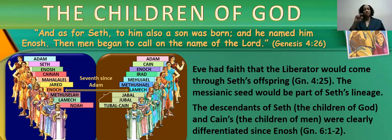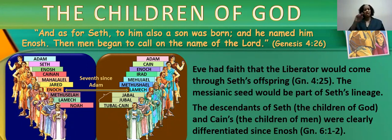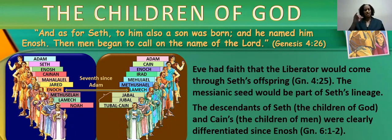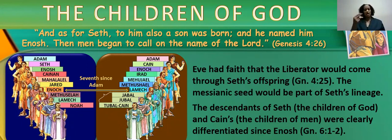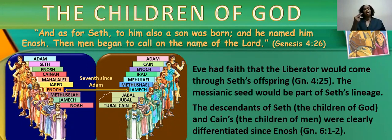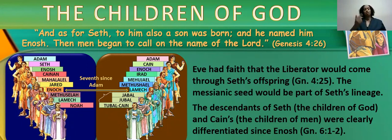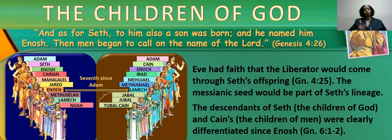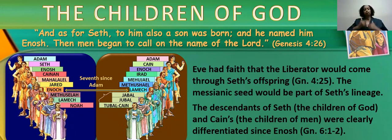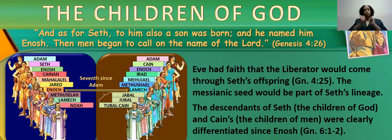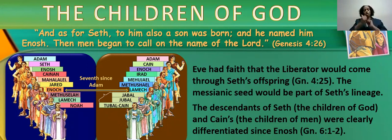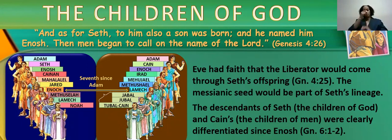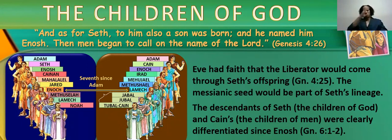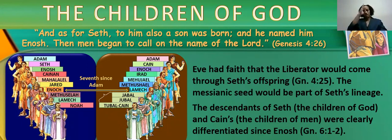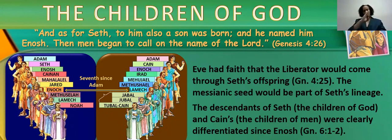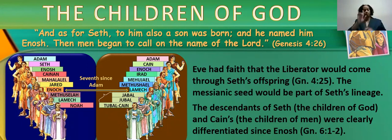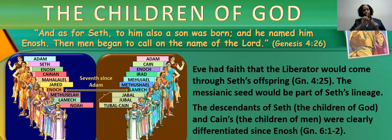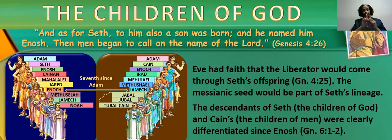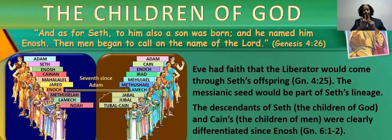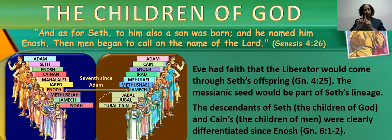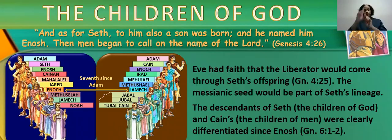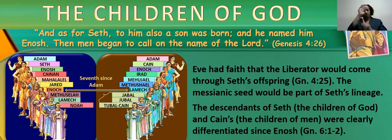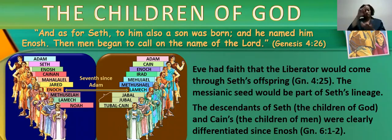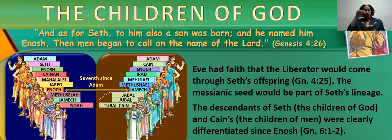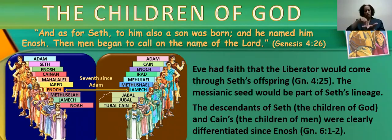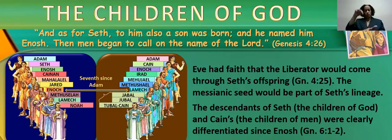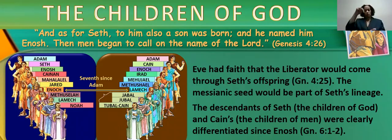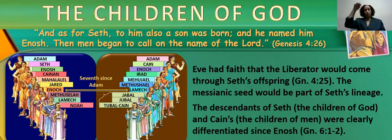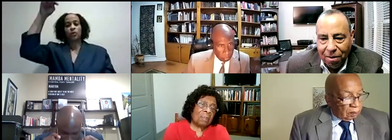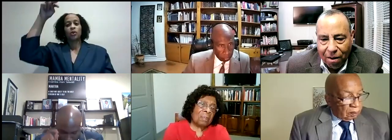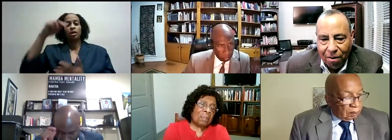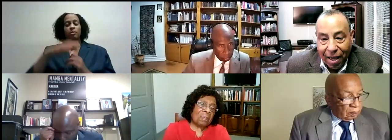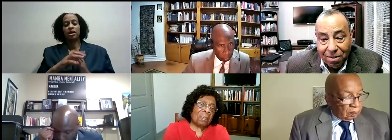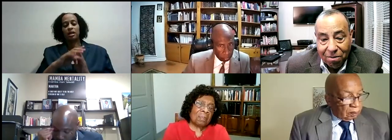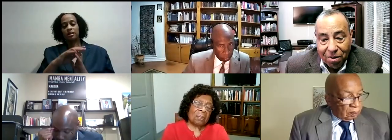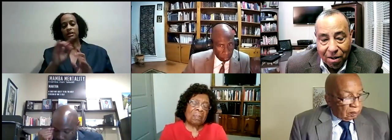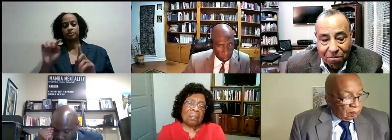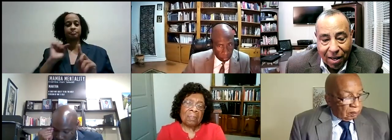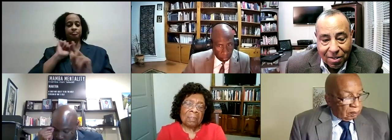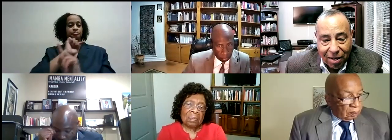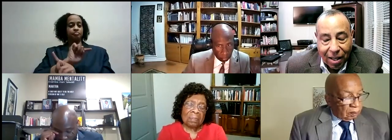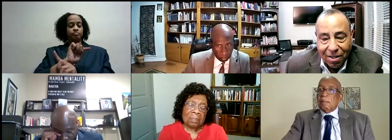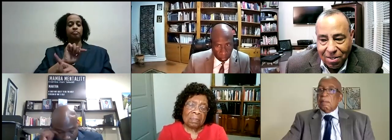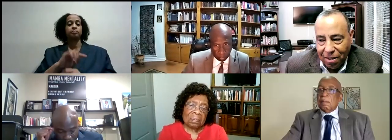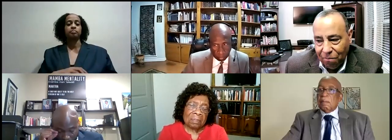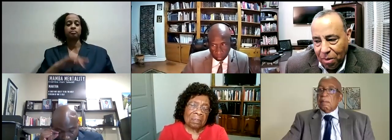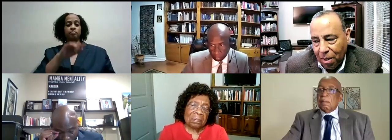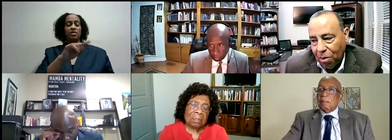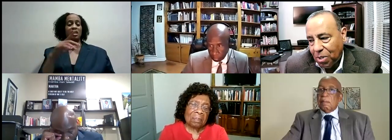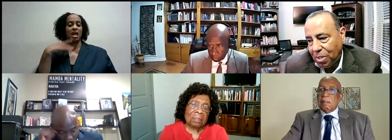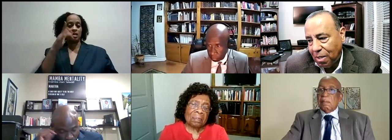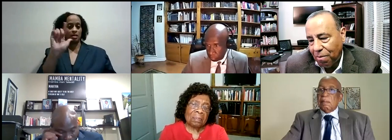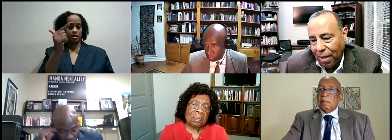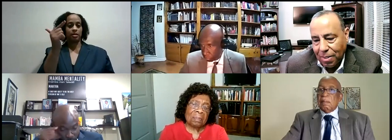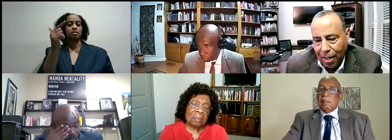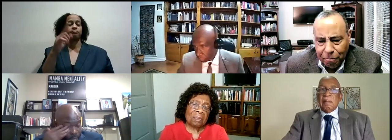God and was translated. But on the other side of the of that legacy,